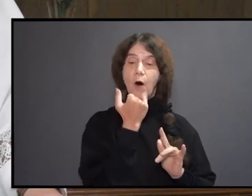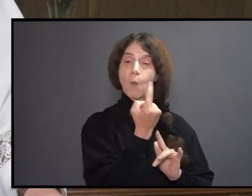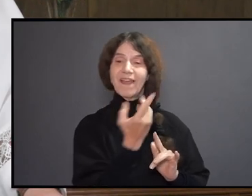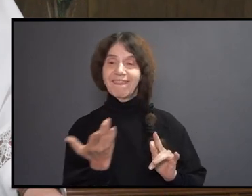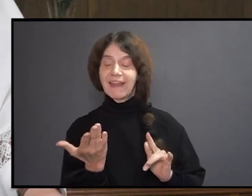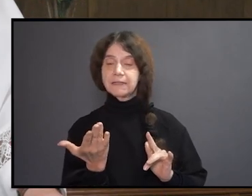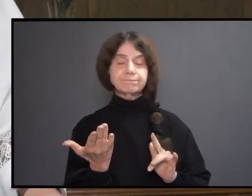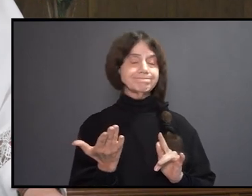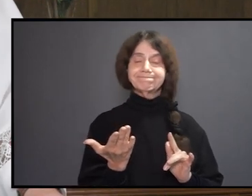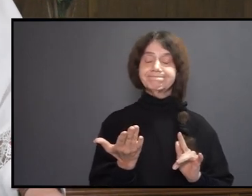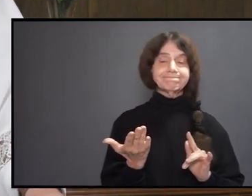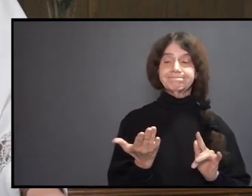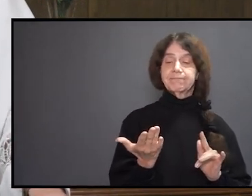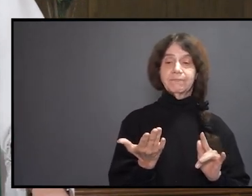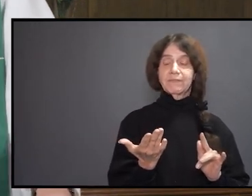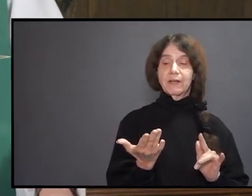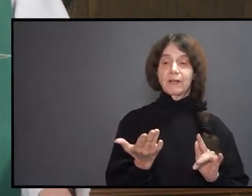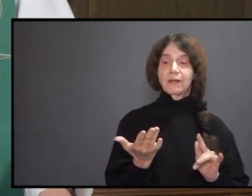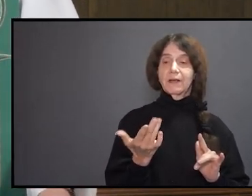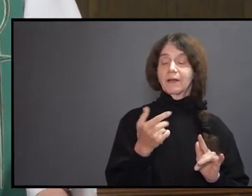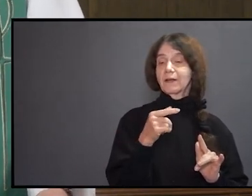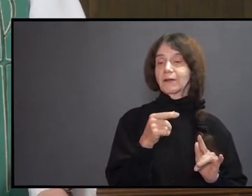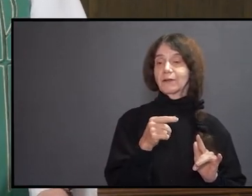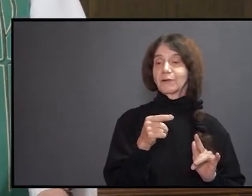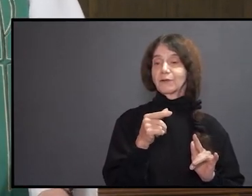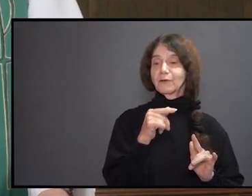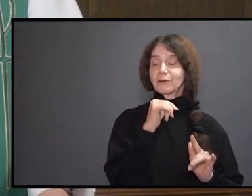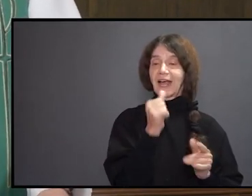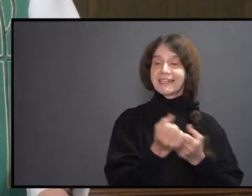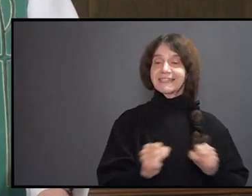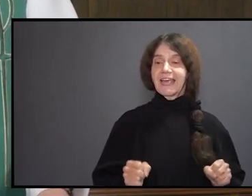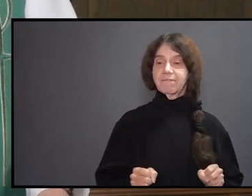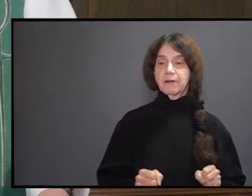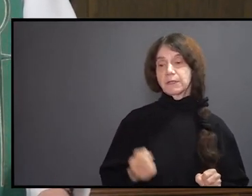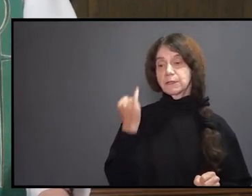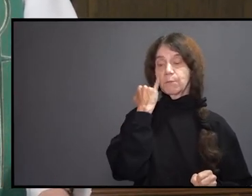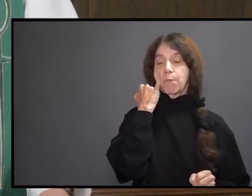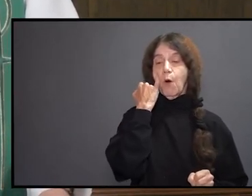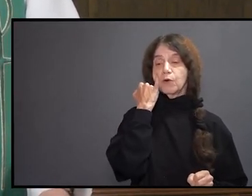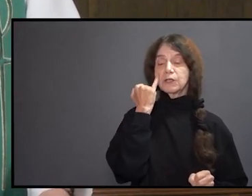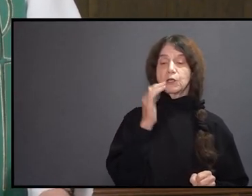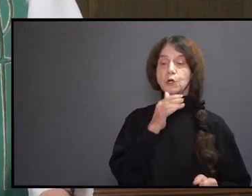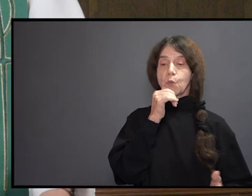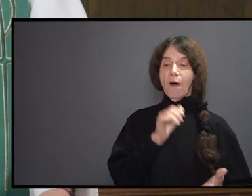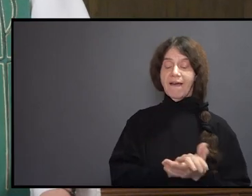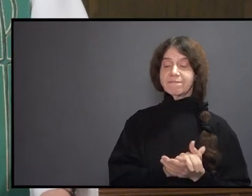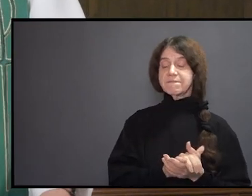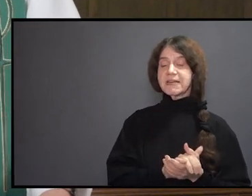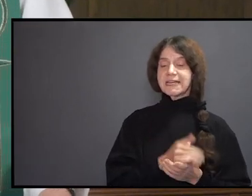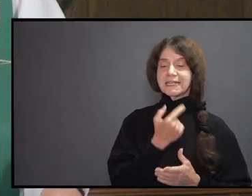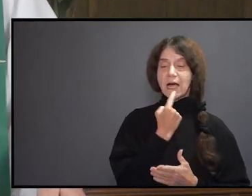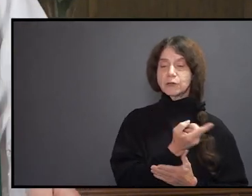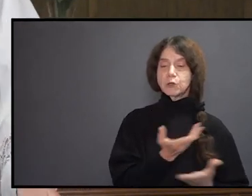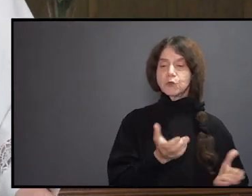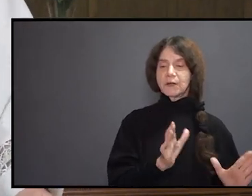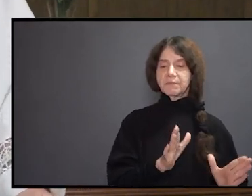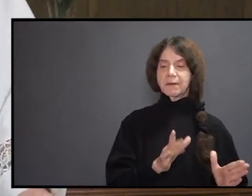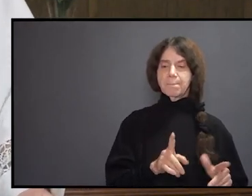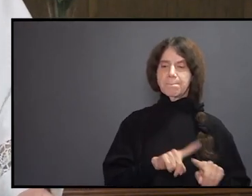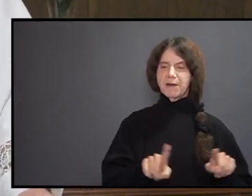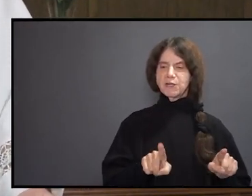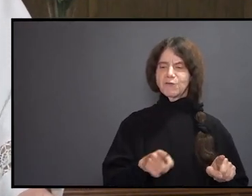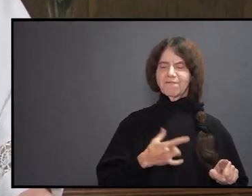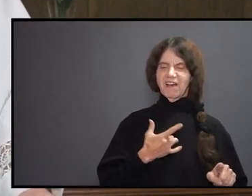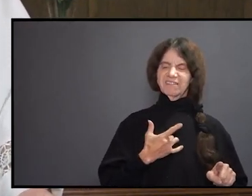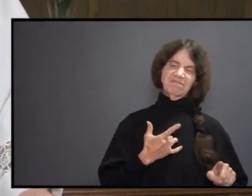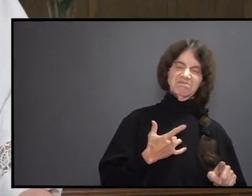chance. So you got annoyed when your wife wanted you to do more on a home project? Or you got bothered